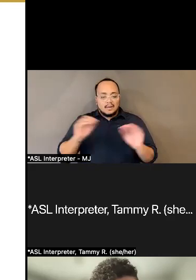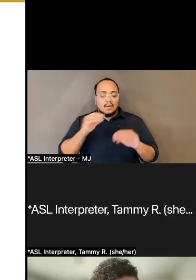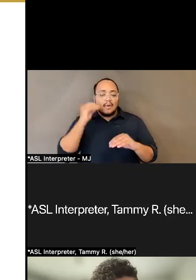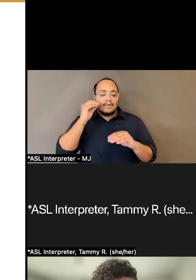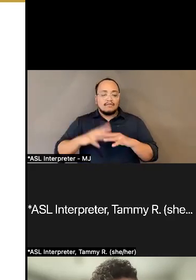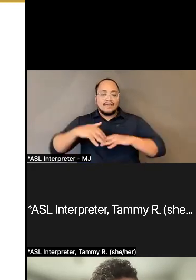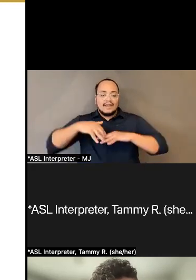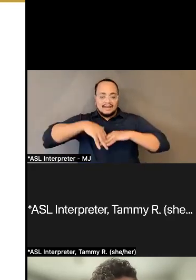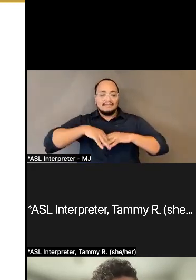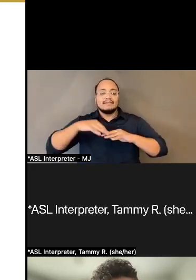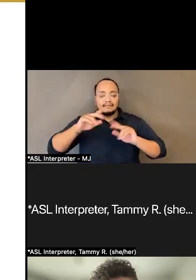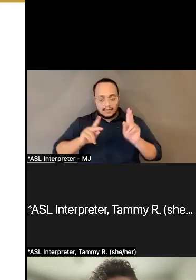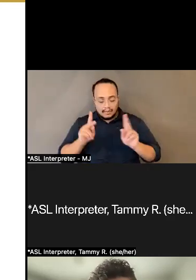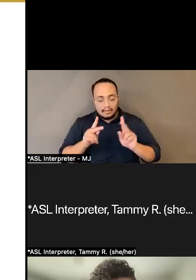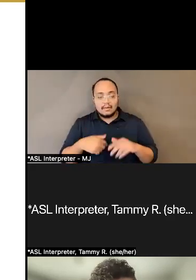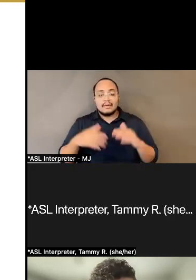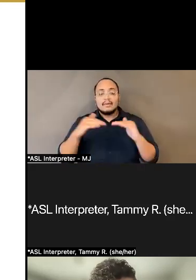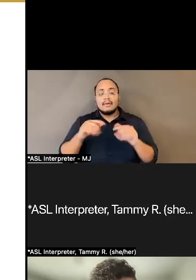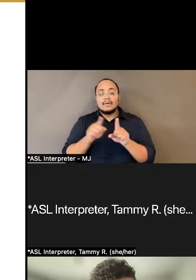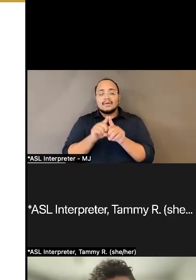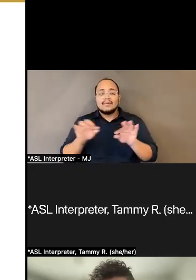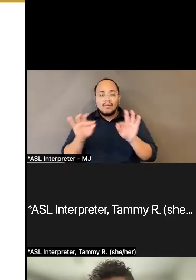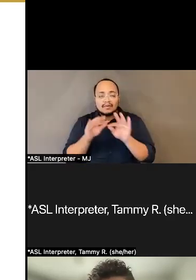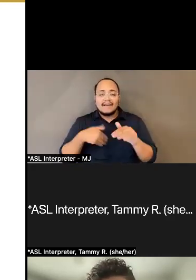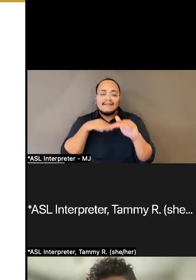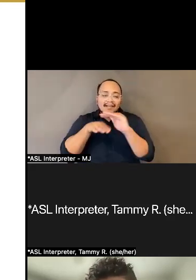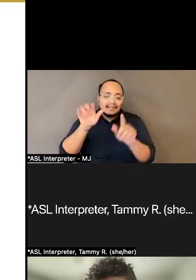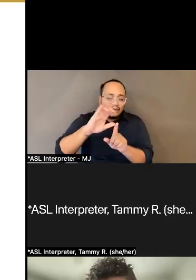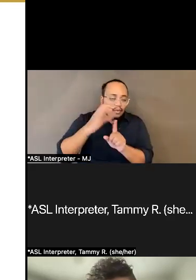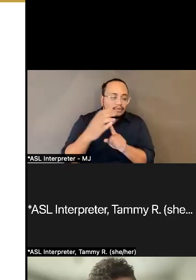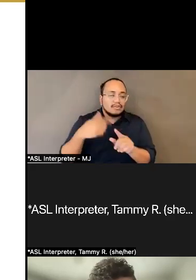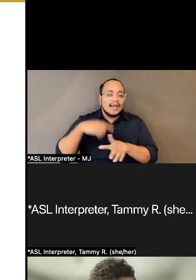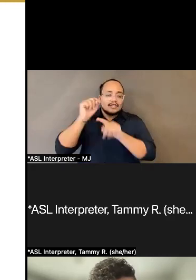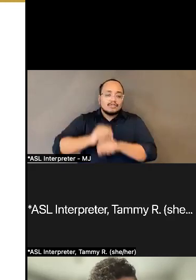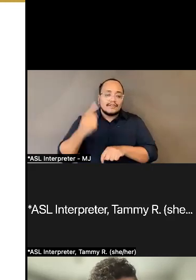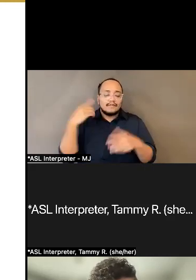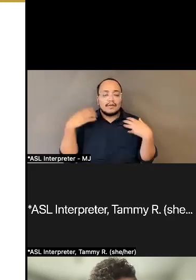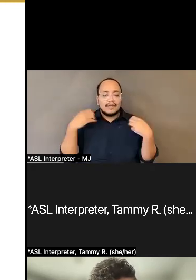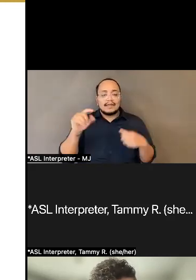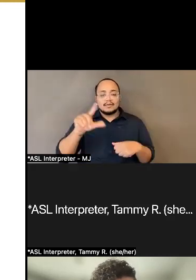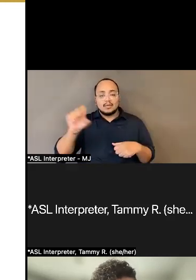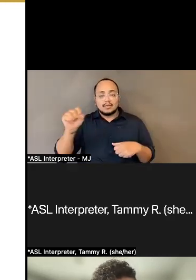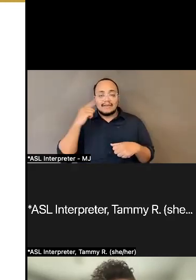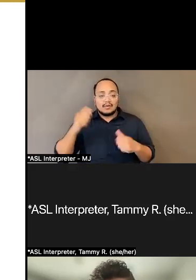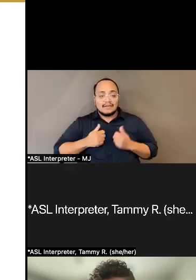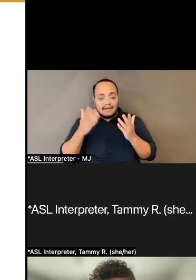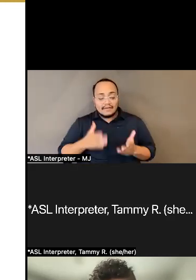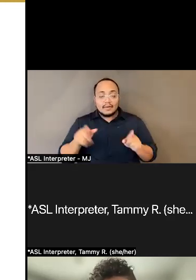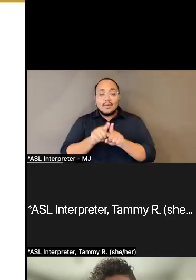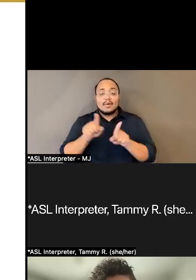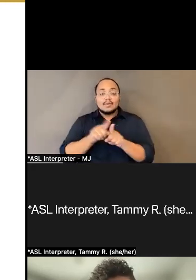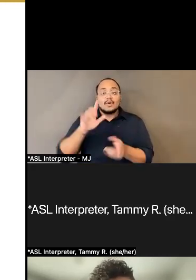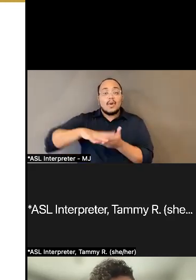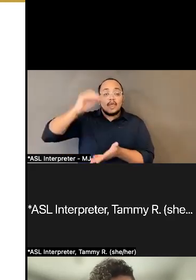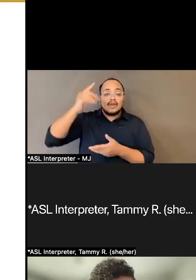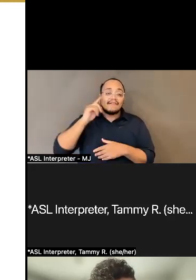the importance of access to culture and traditions as healing tools for survivors. And we also learned